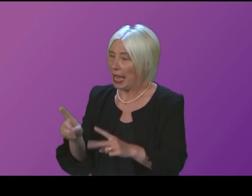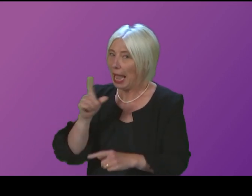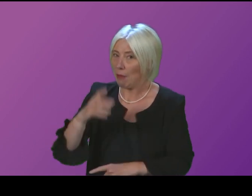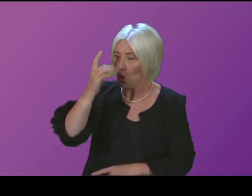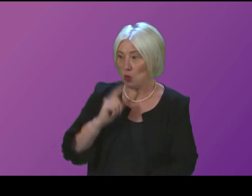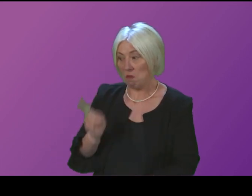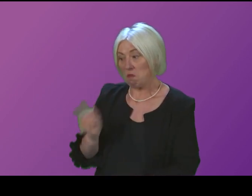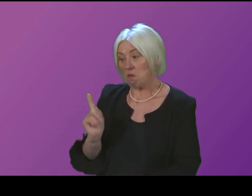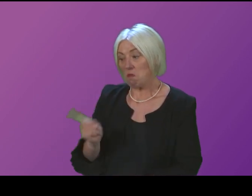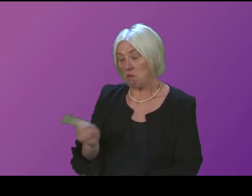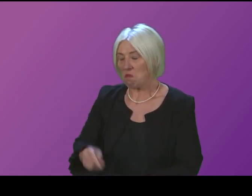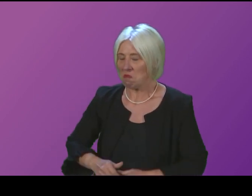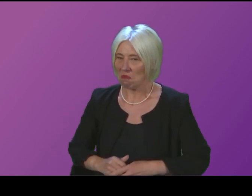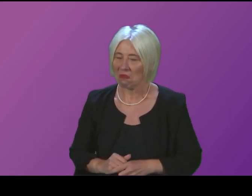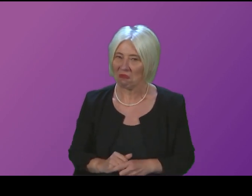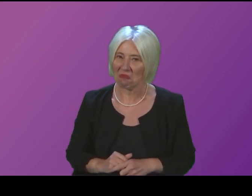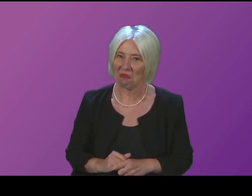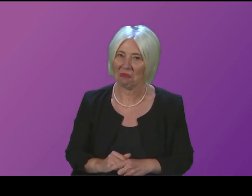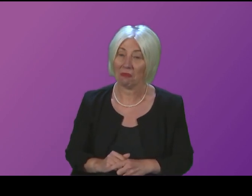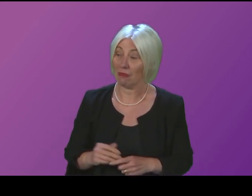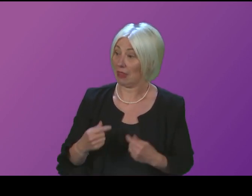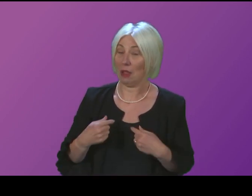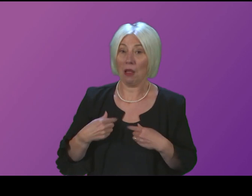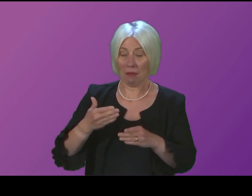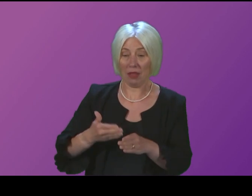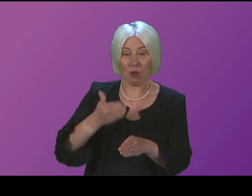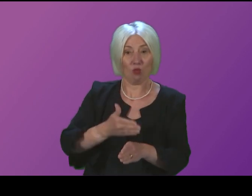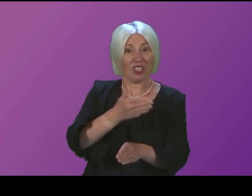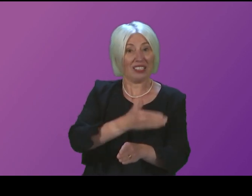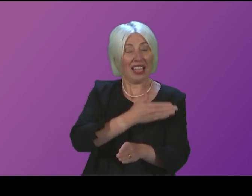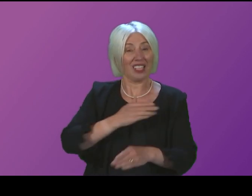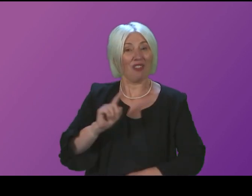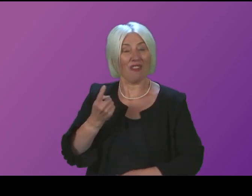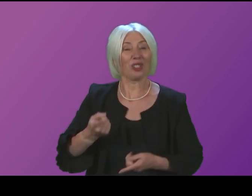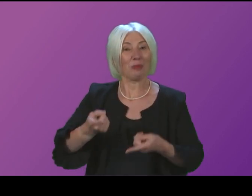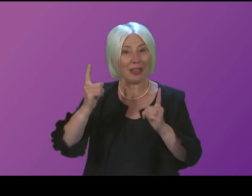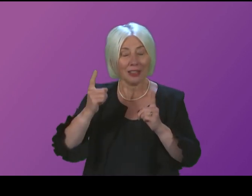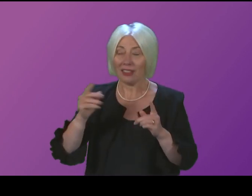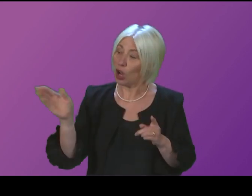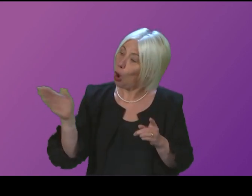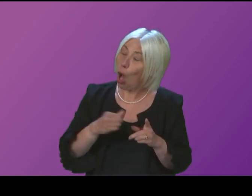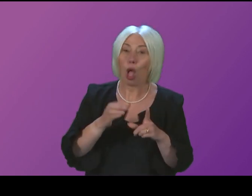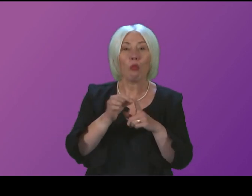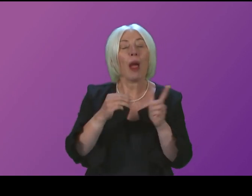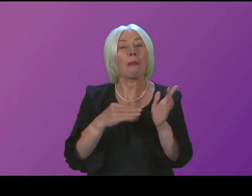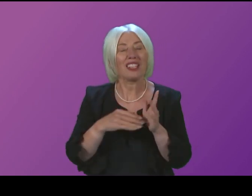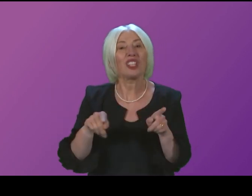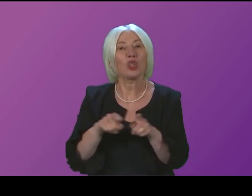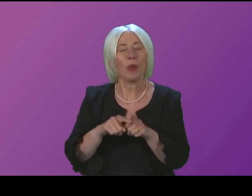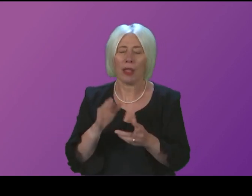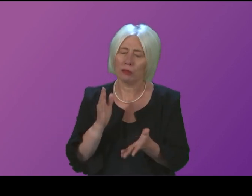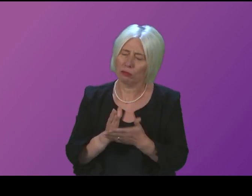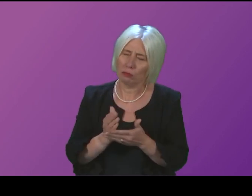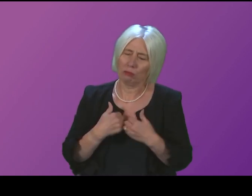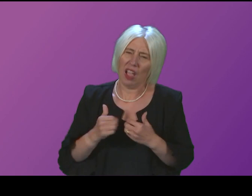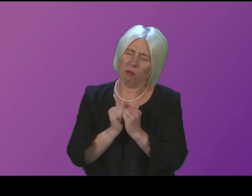mistress. Just like all my predecessors as First Minister and all Prime Ministers, I deeply